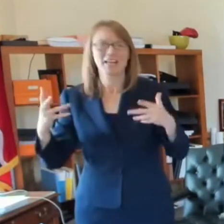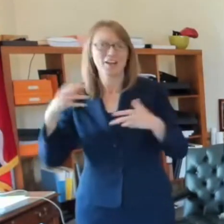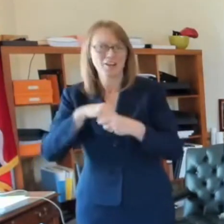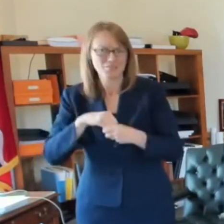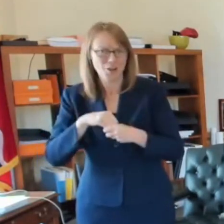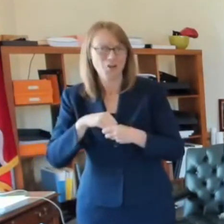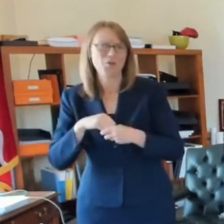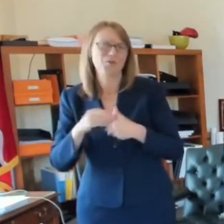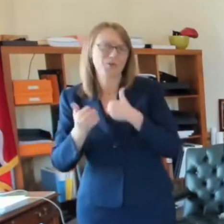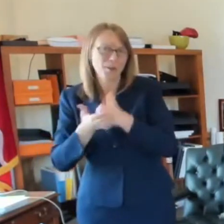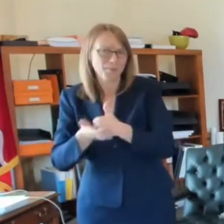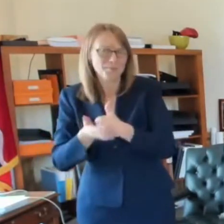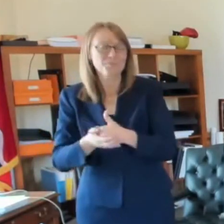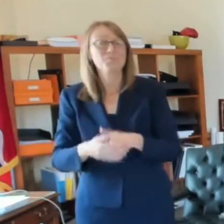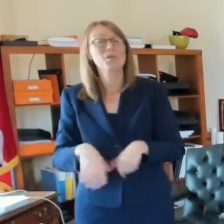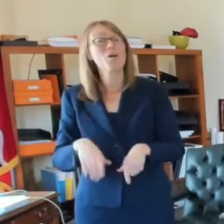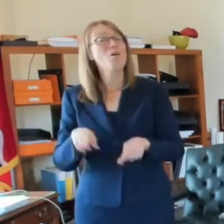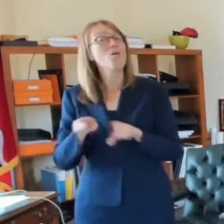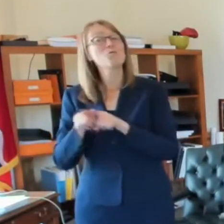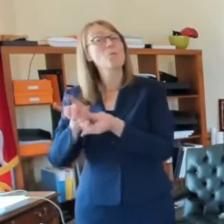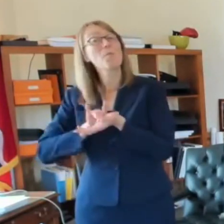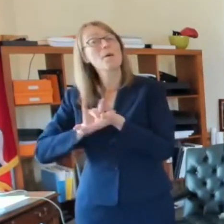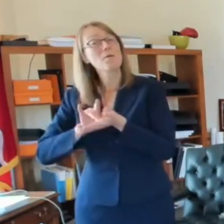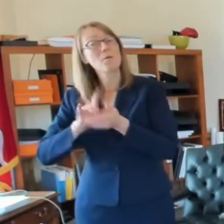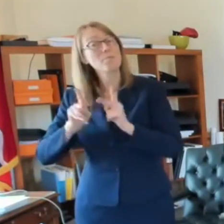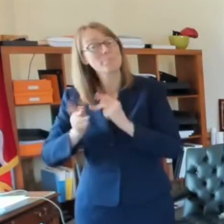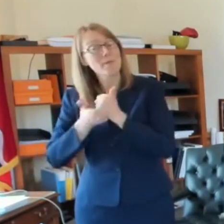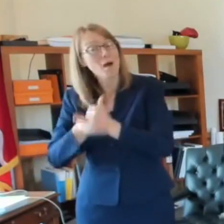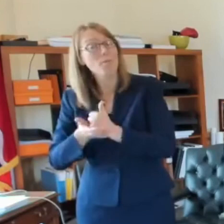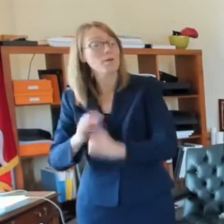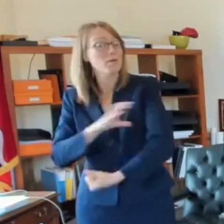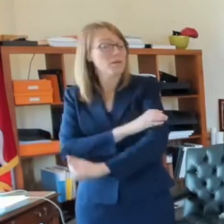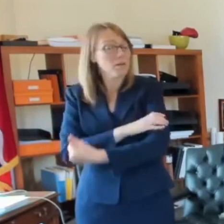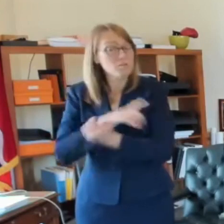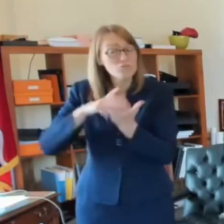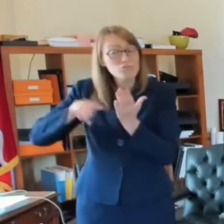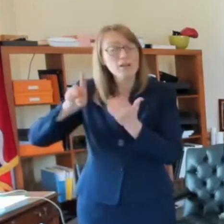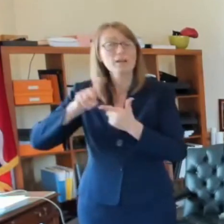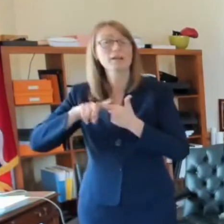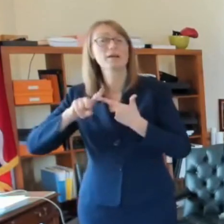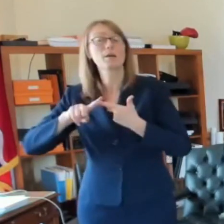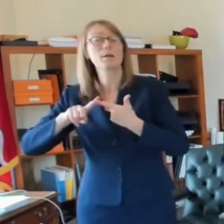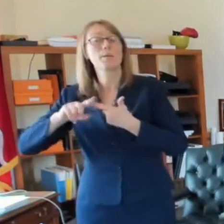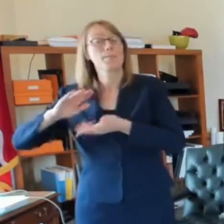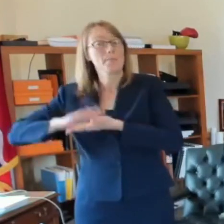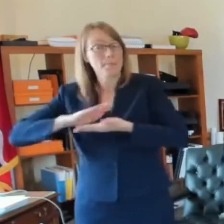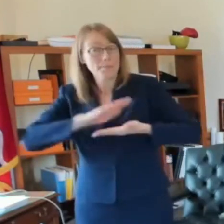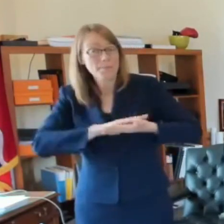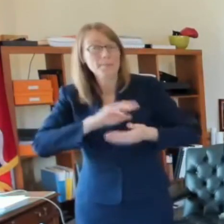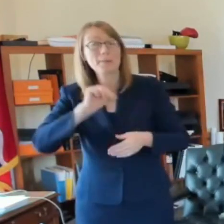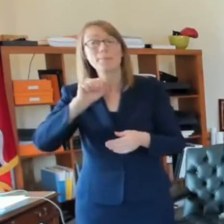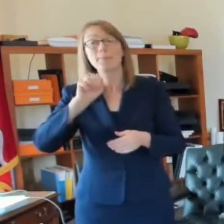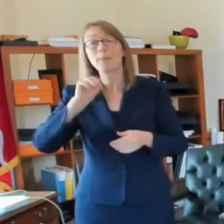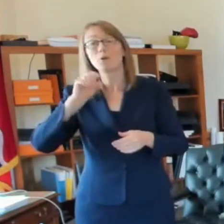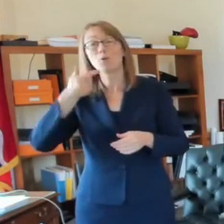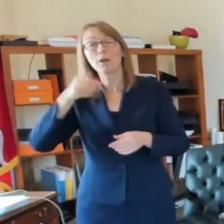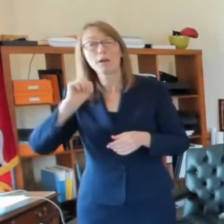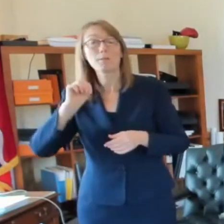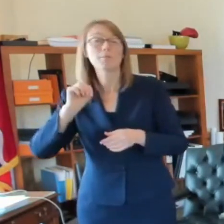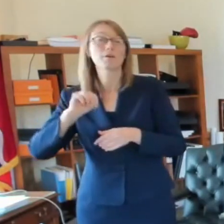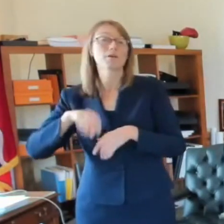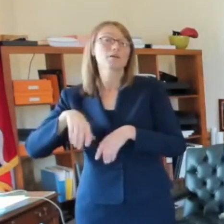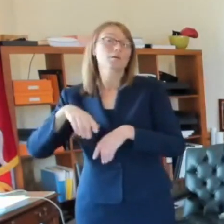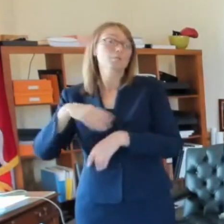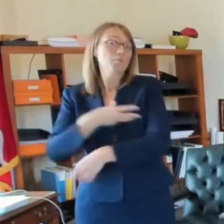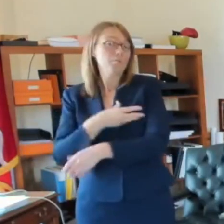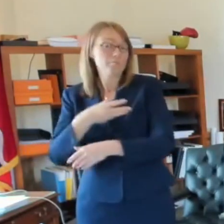medical screenings, blood pressure screening, mammogram screenings available for people as well. So that was Saturday morning,